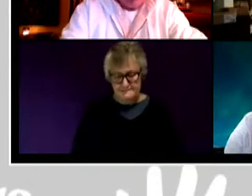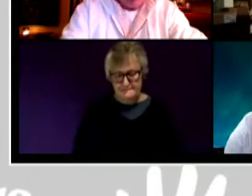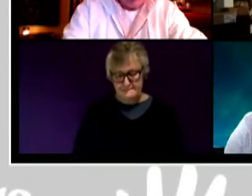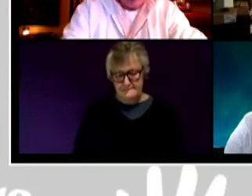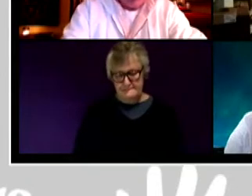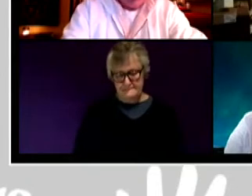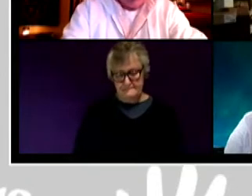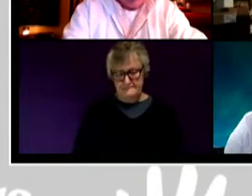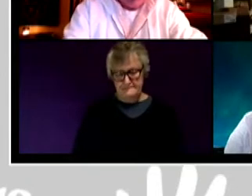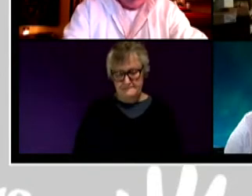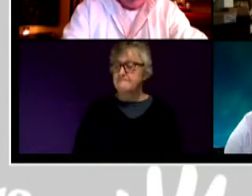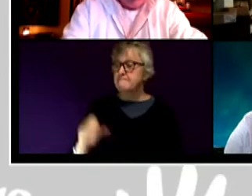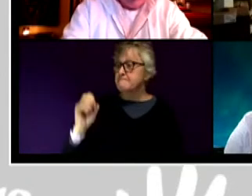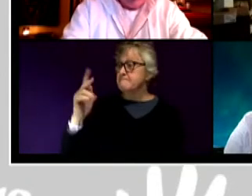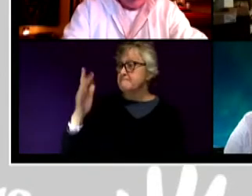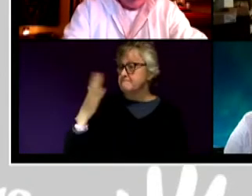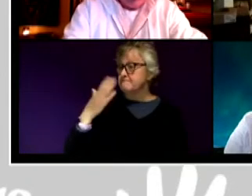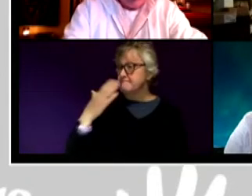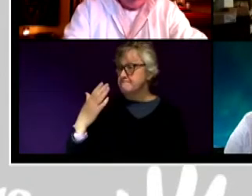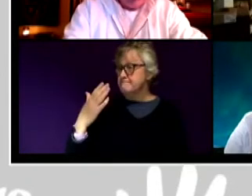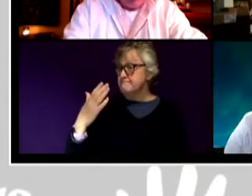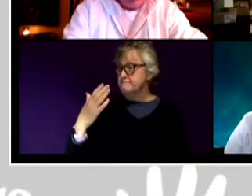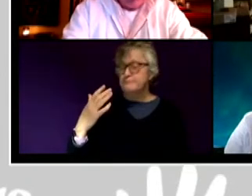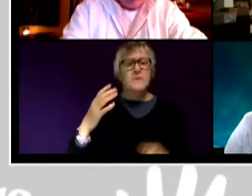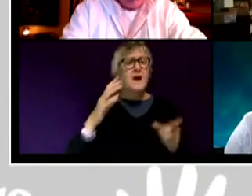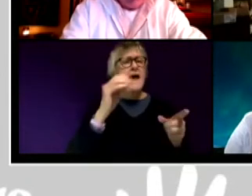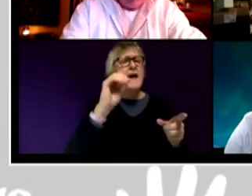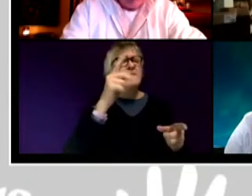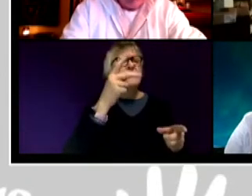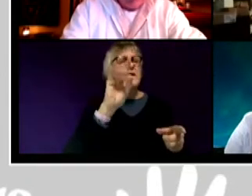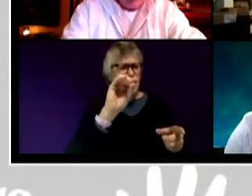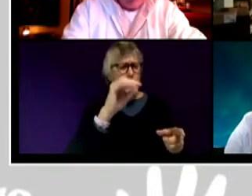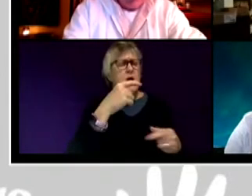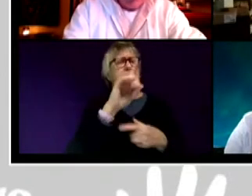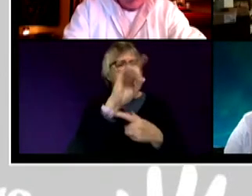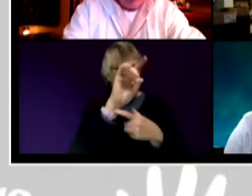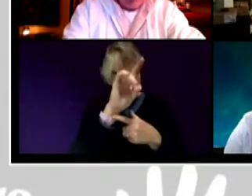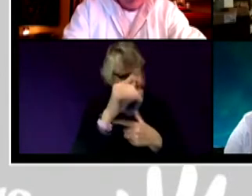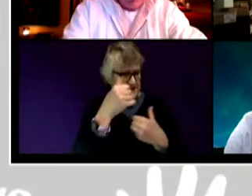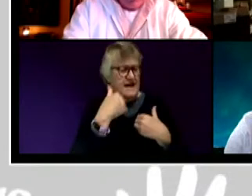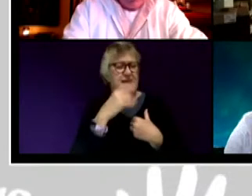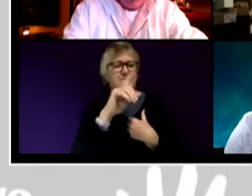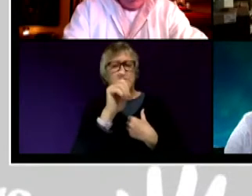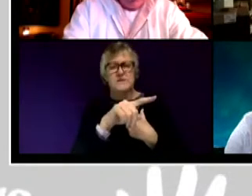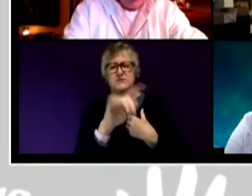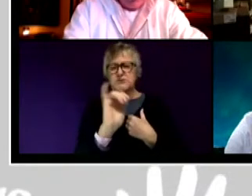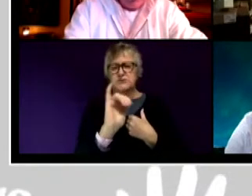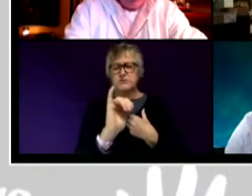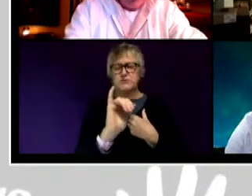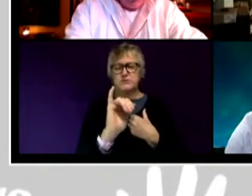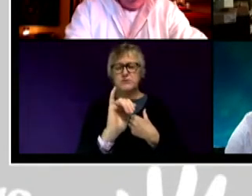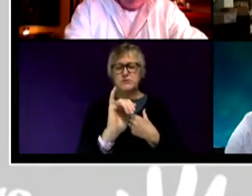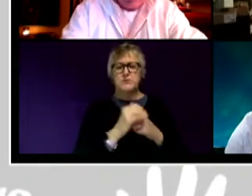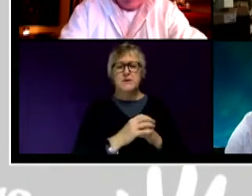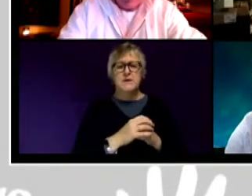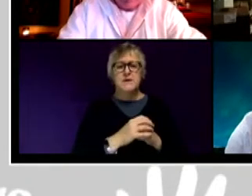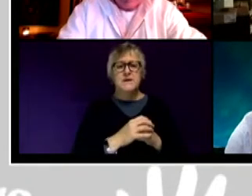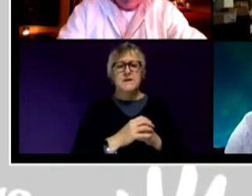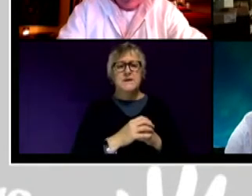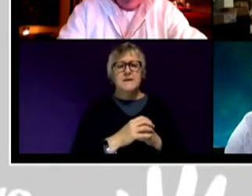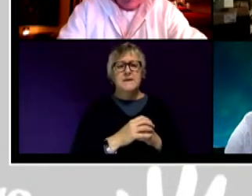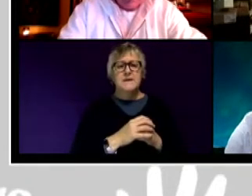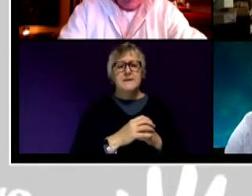Thank you. And Theo, I did have a question as well, which is, I want to back